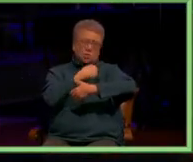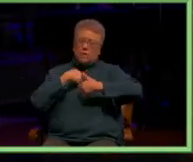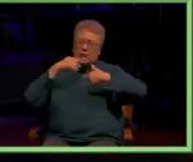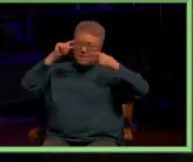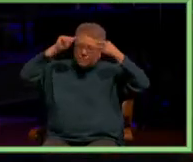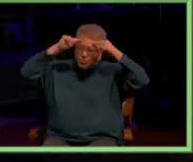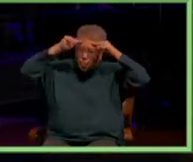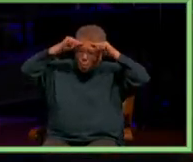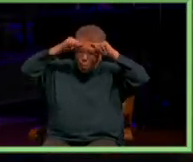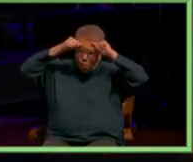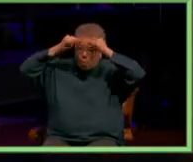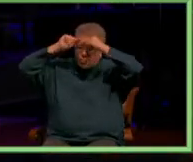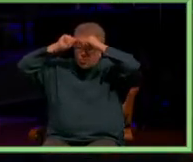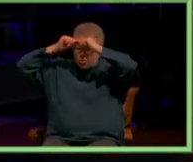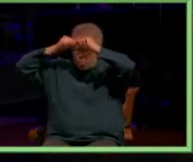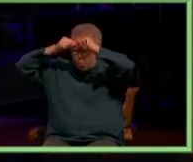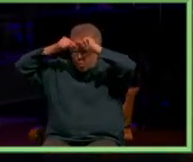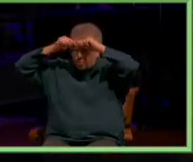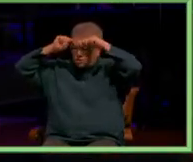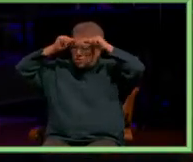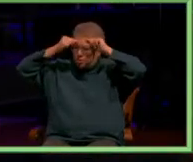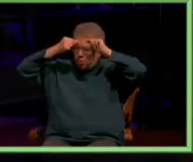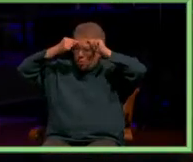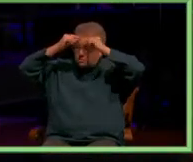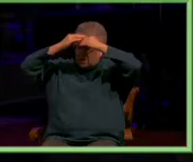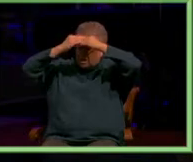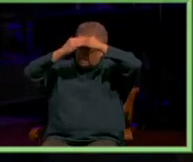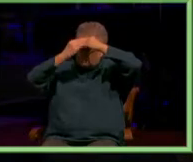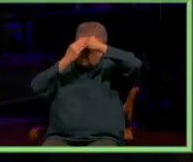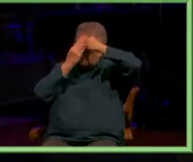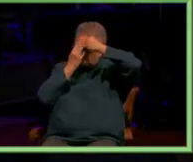thorns imposed so deeply that blood would